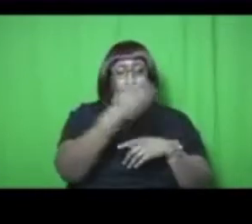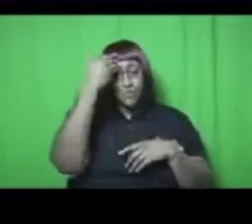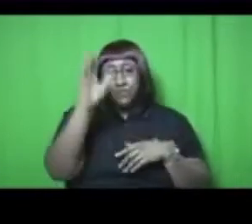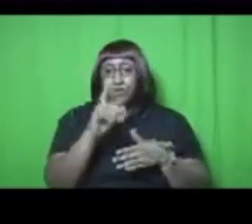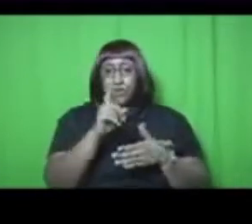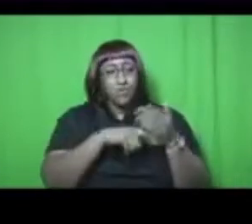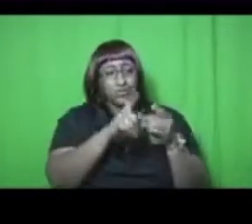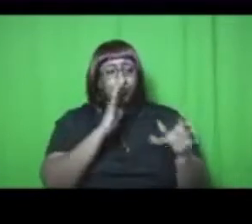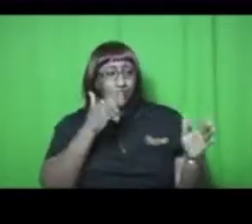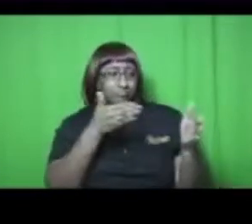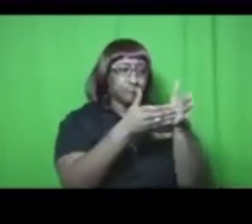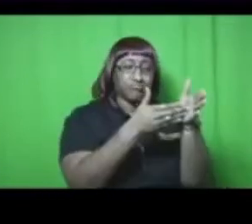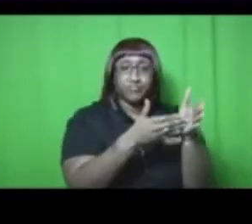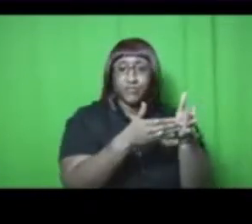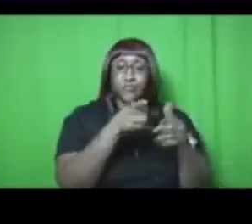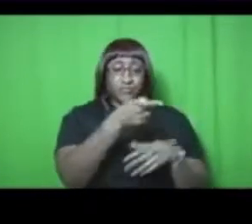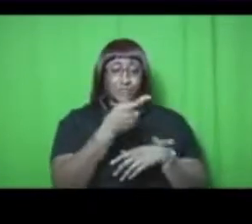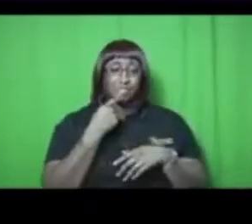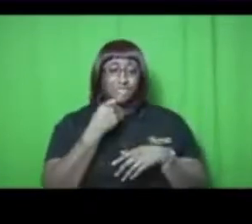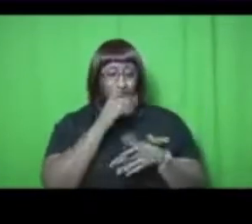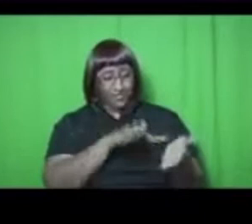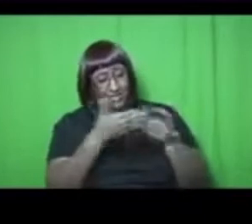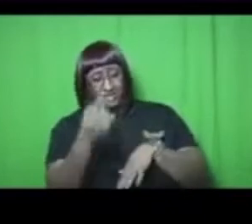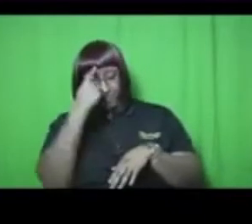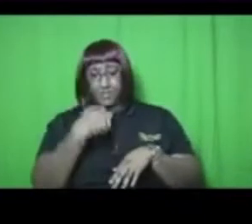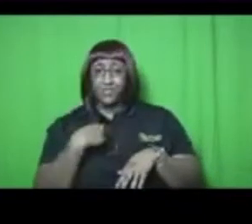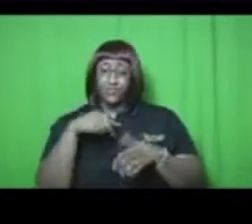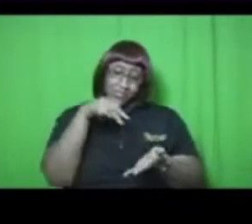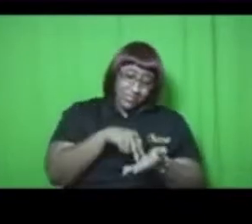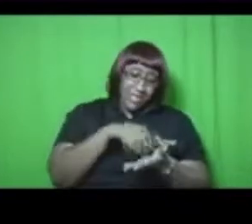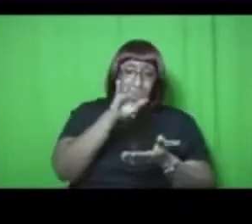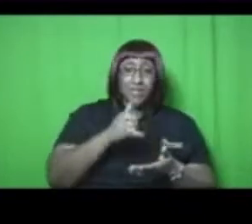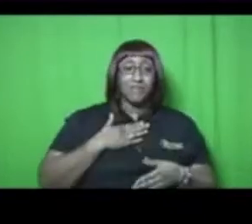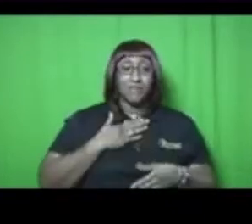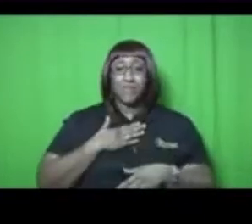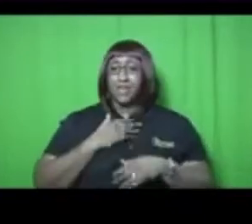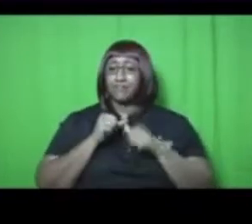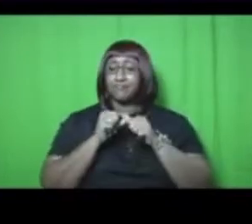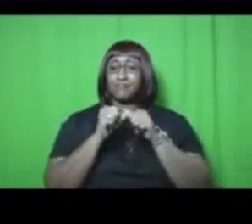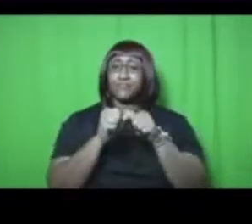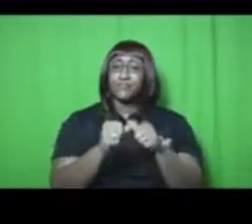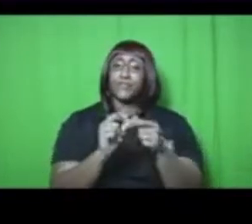what you're going to run into. You're saying that you will die for me. You'll stand by me. You're my ride or die.